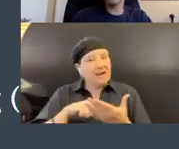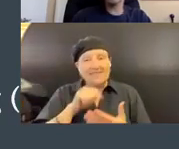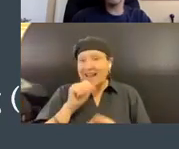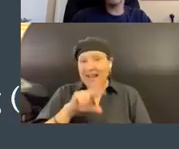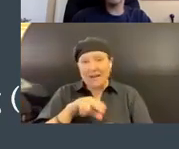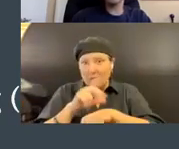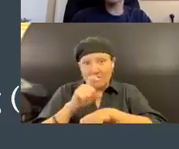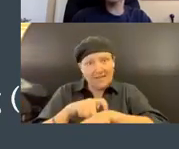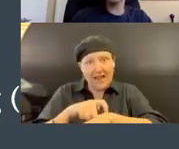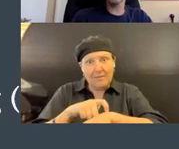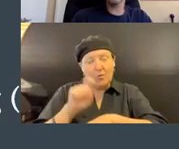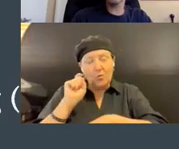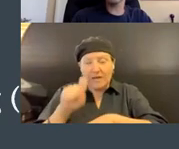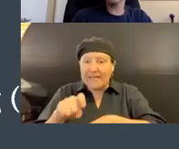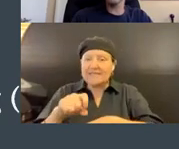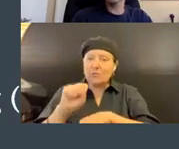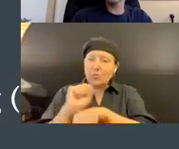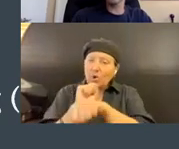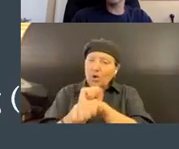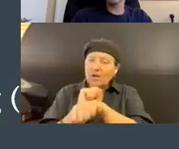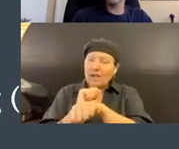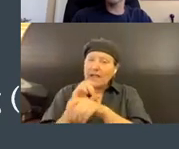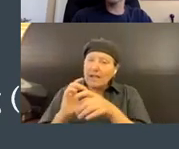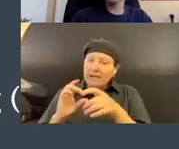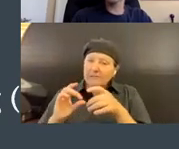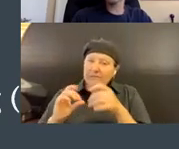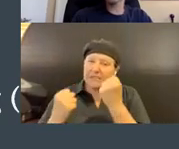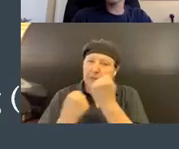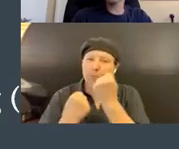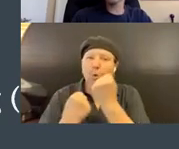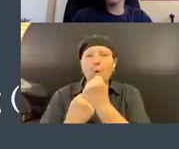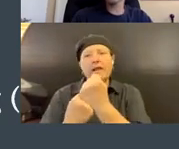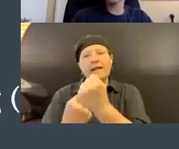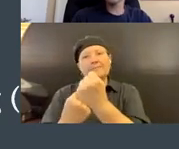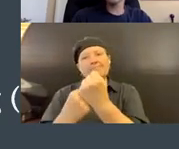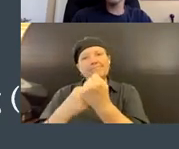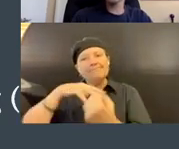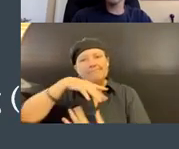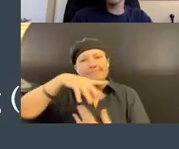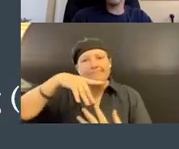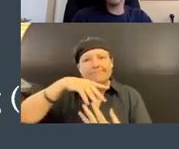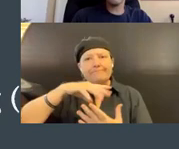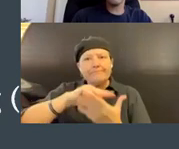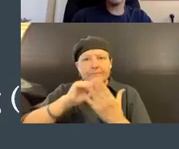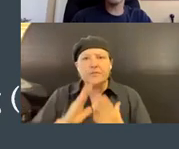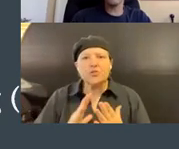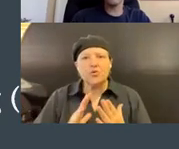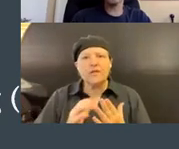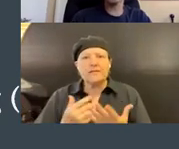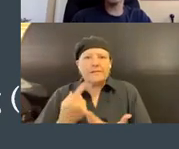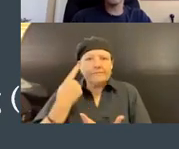we definitely need to do some work around supporting our students so that they